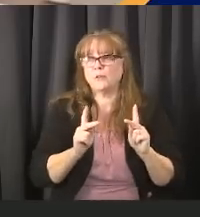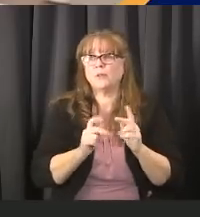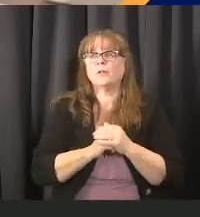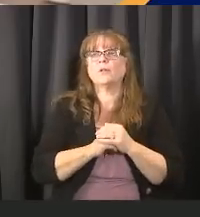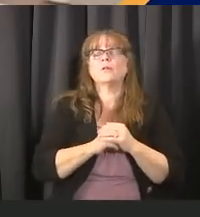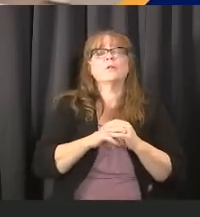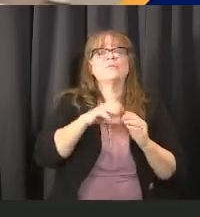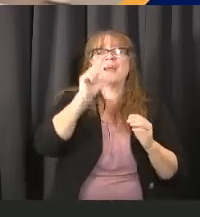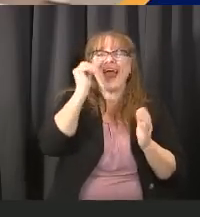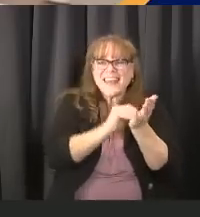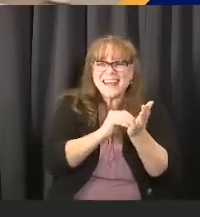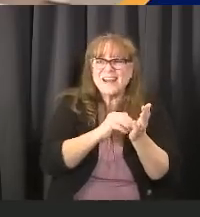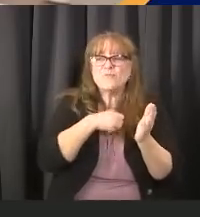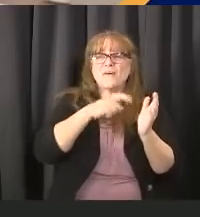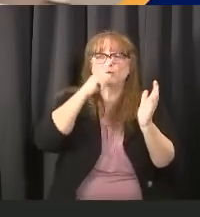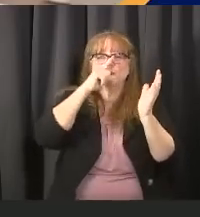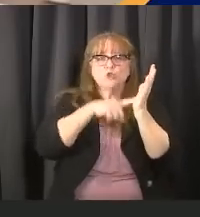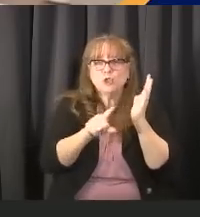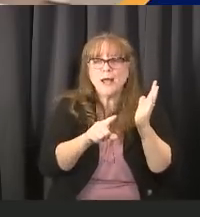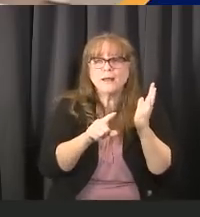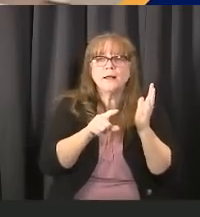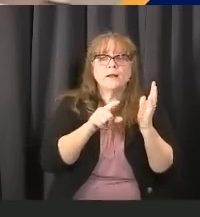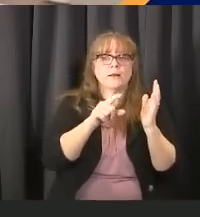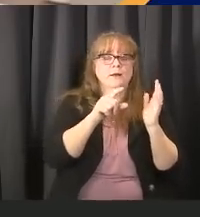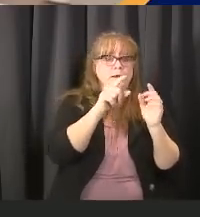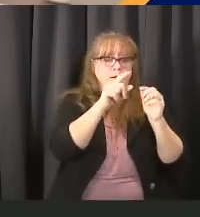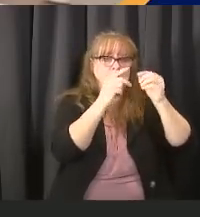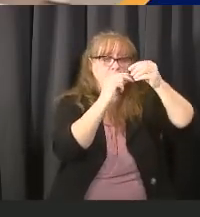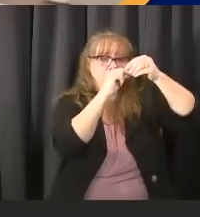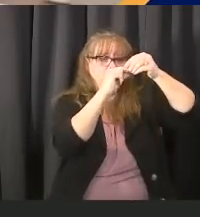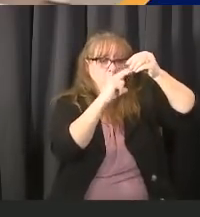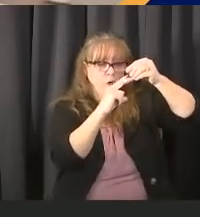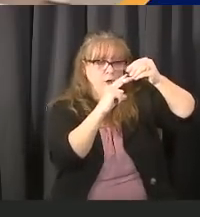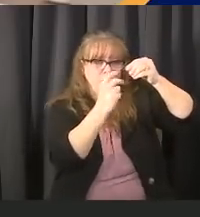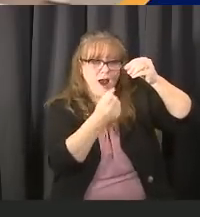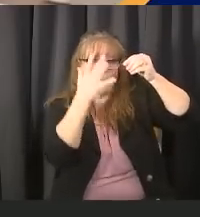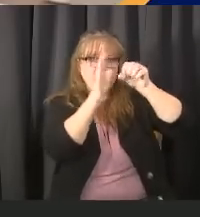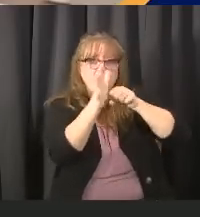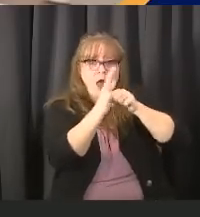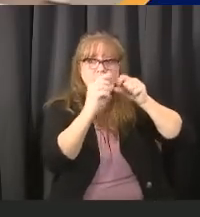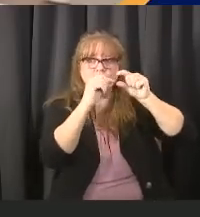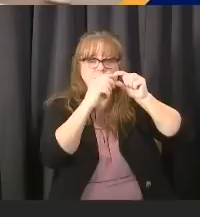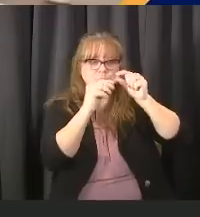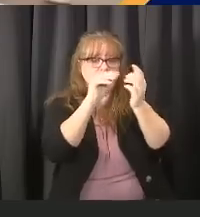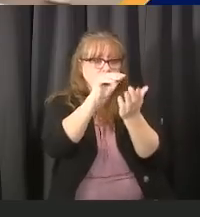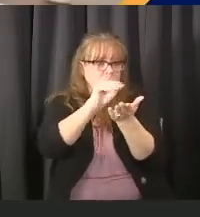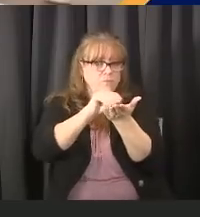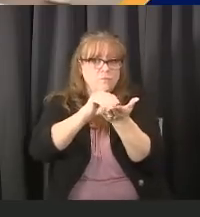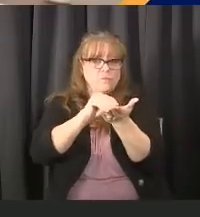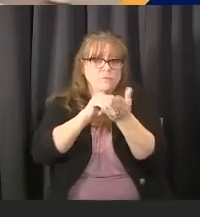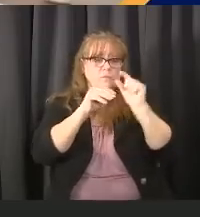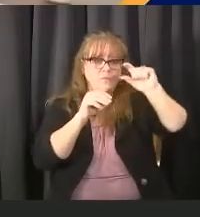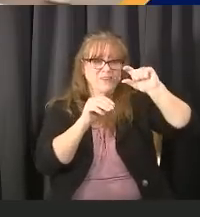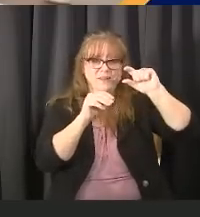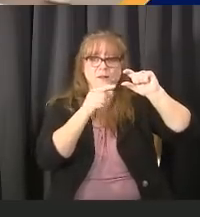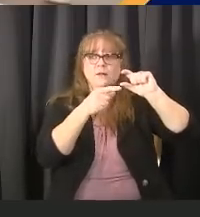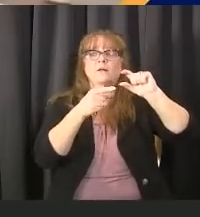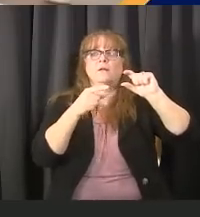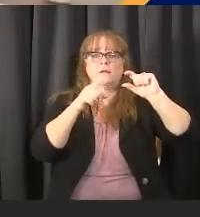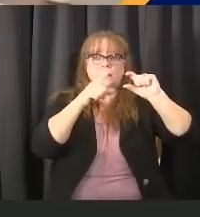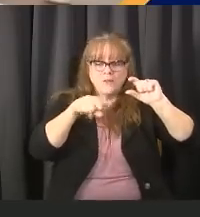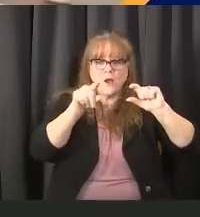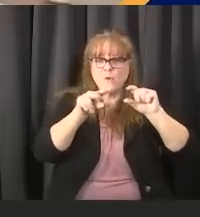the vaccine, we've got to document the vaccine, we check you out, we roam and observe you to make sure you're okay to go